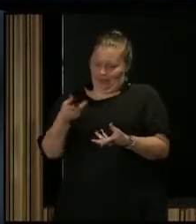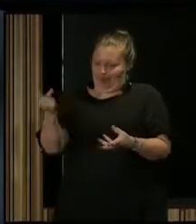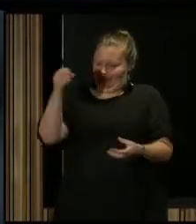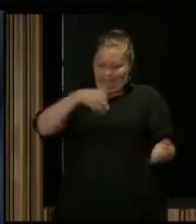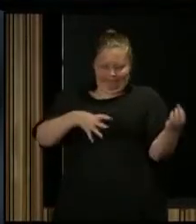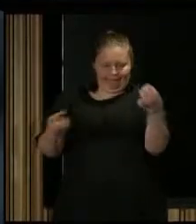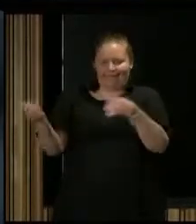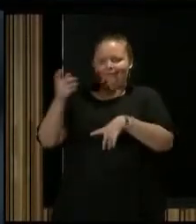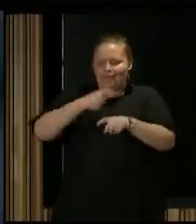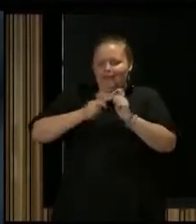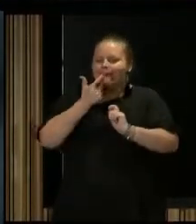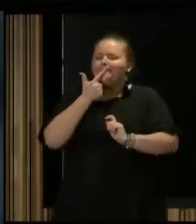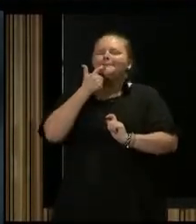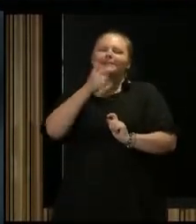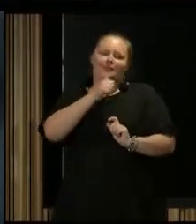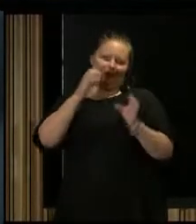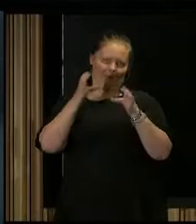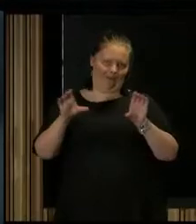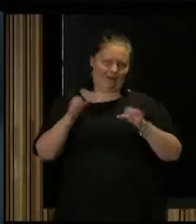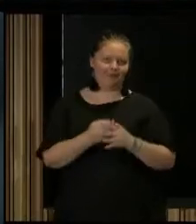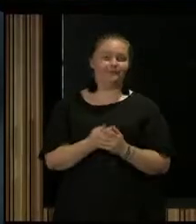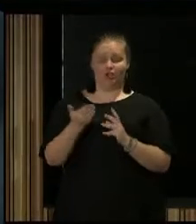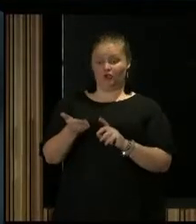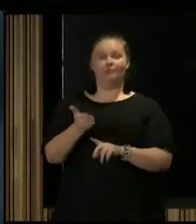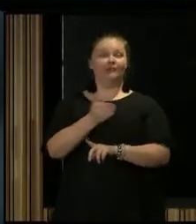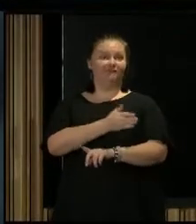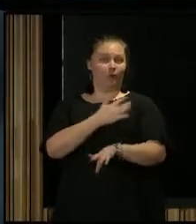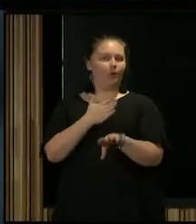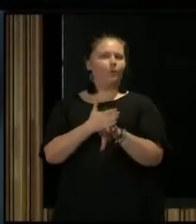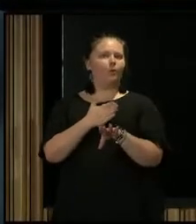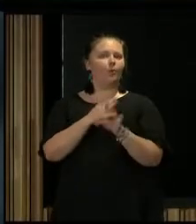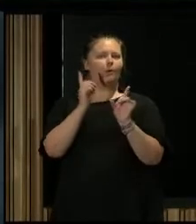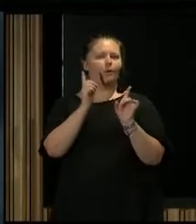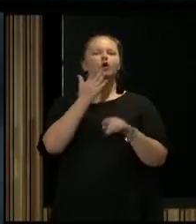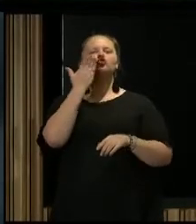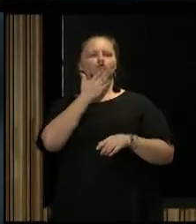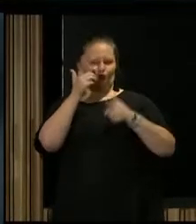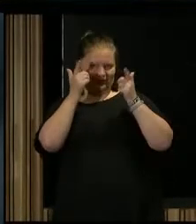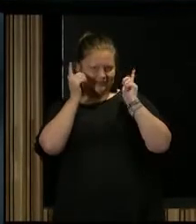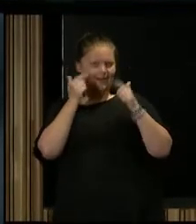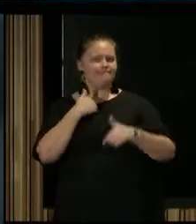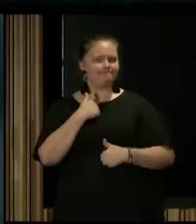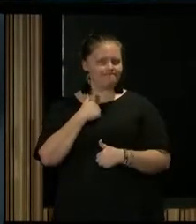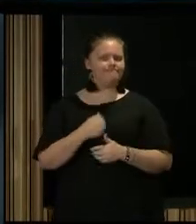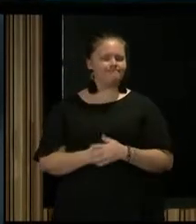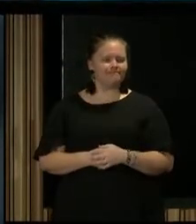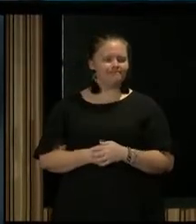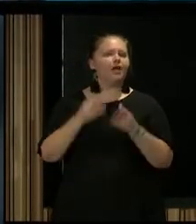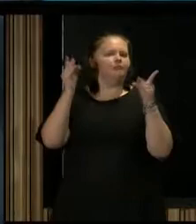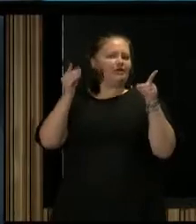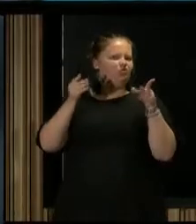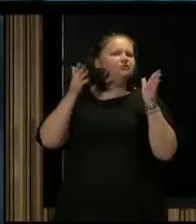So before I was doing that, I attempted to be a school teacher for a time. I